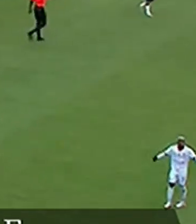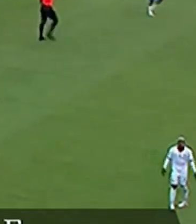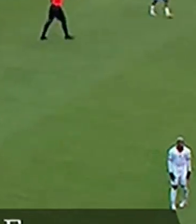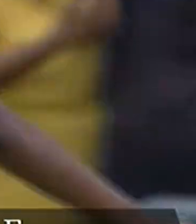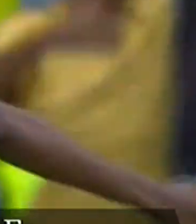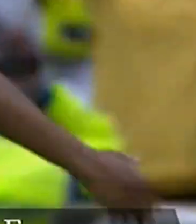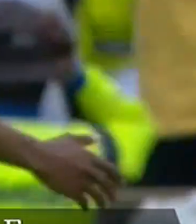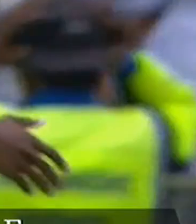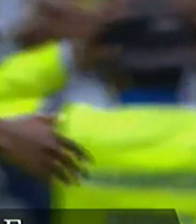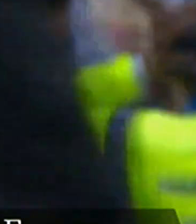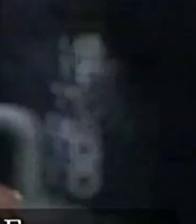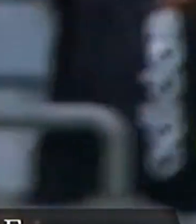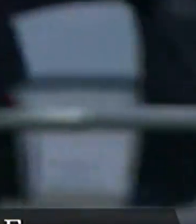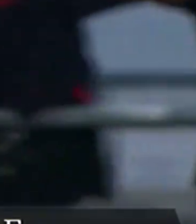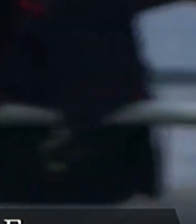bang